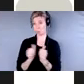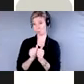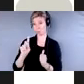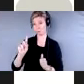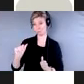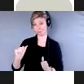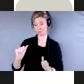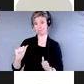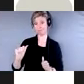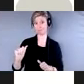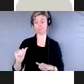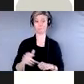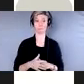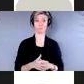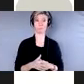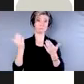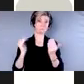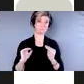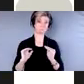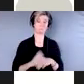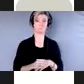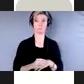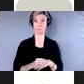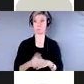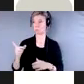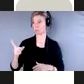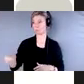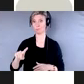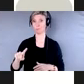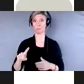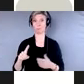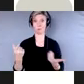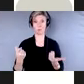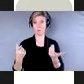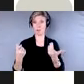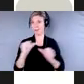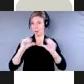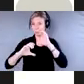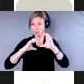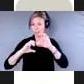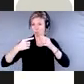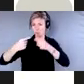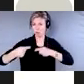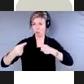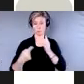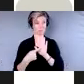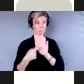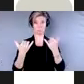individuals with communication. So today we have ASL. So those who may have